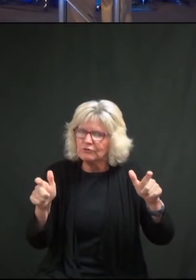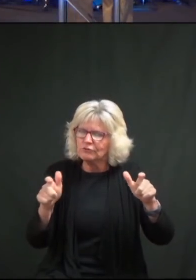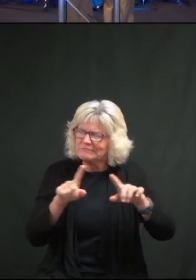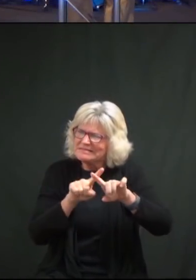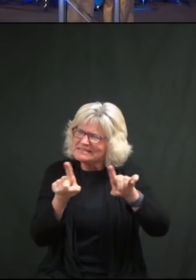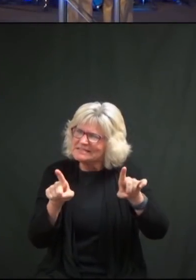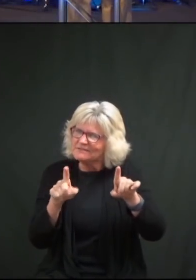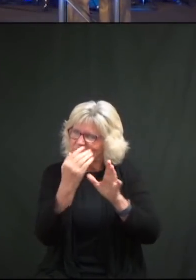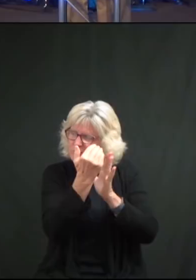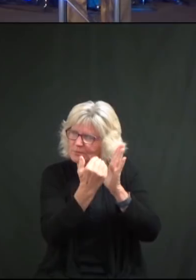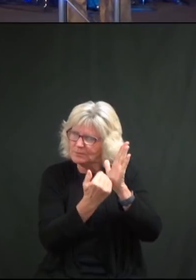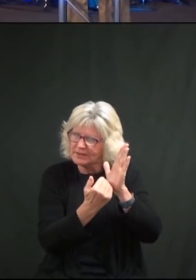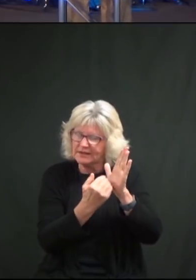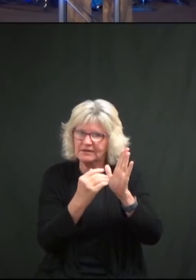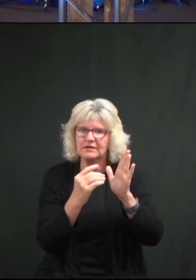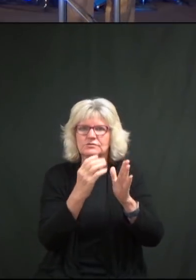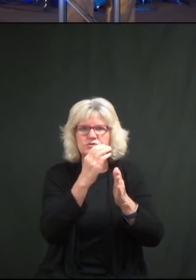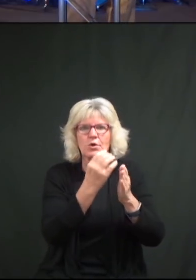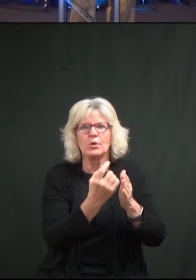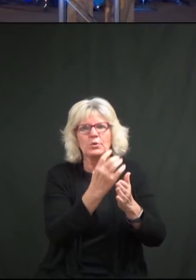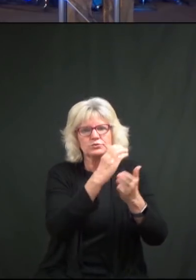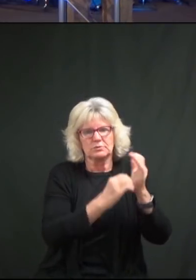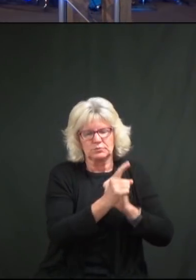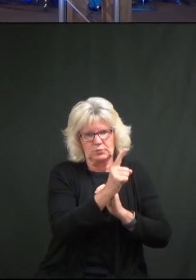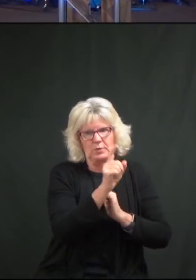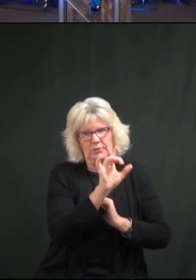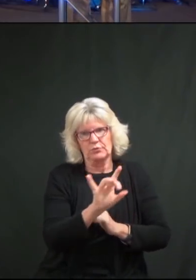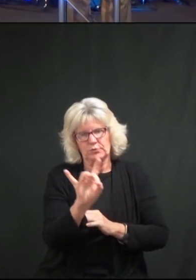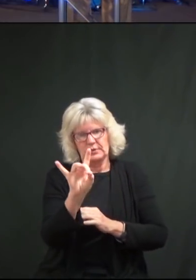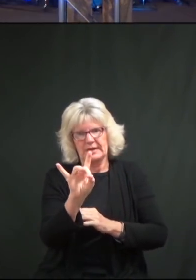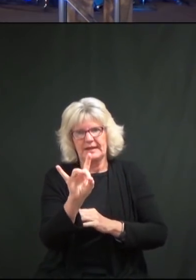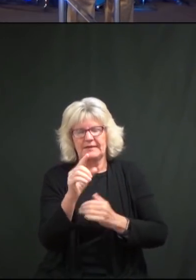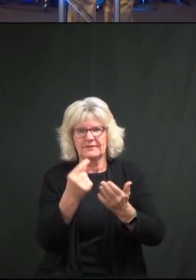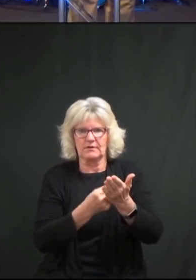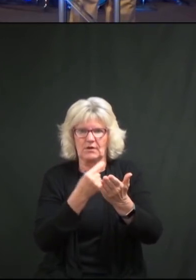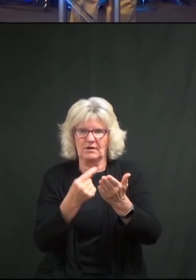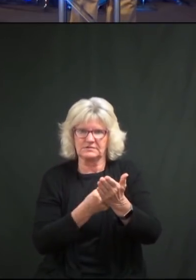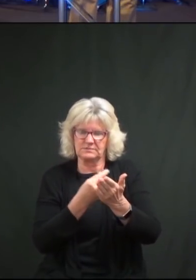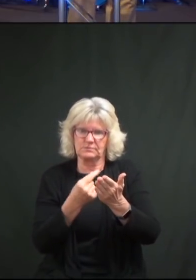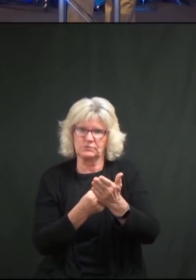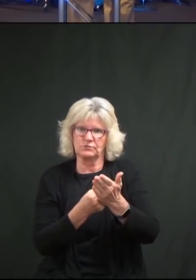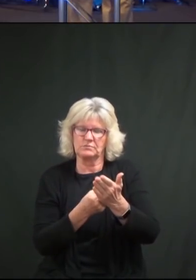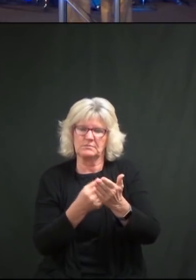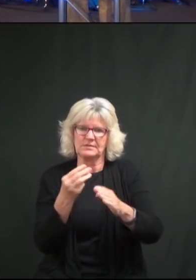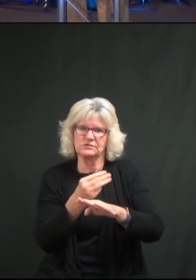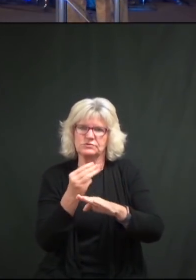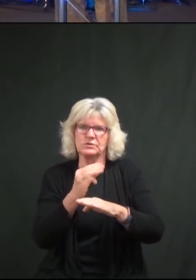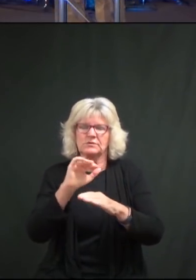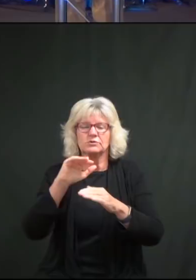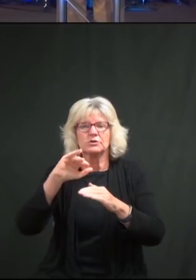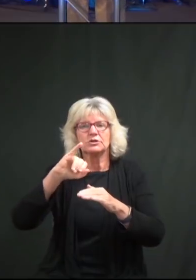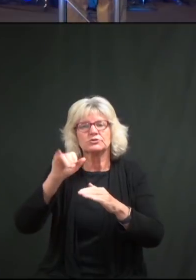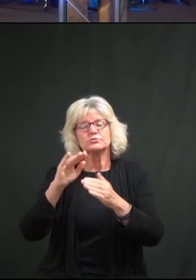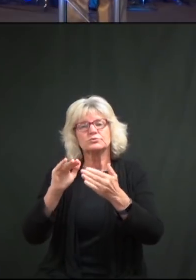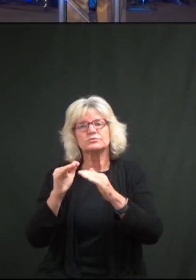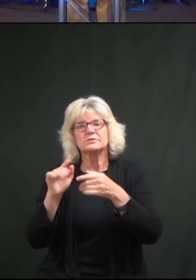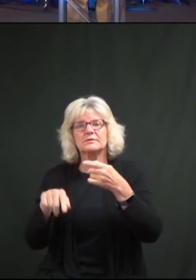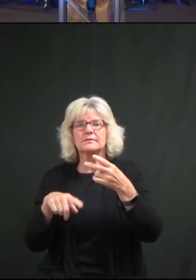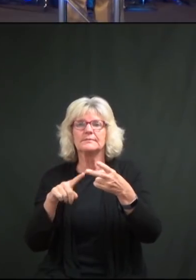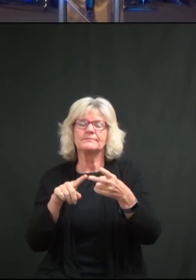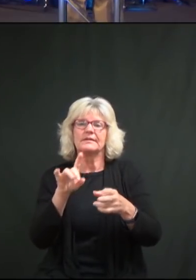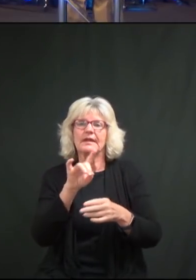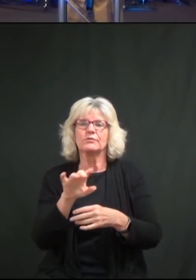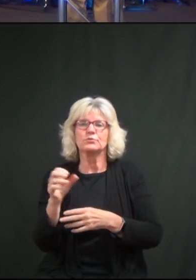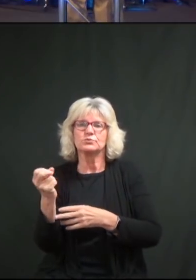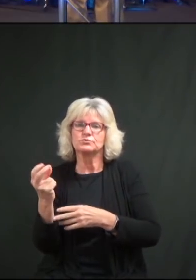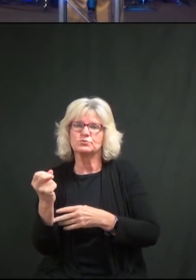eight chapters would be ministry or the gospel in Jerusalem. Chapters 8 through 12 is the gospel in